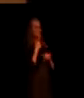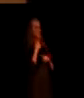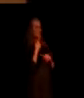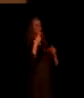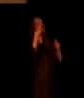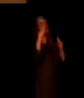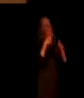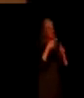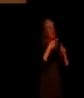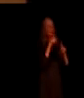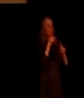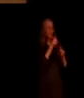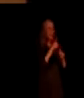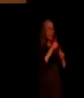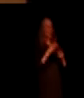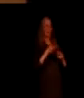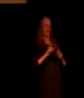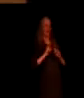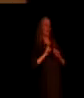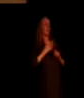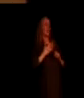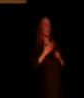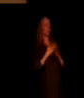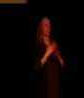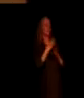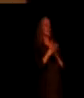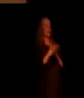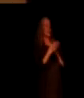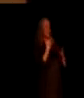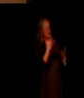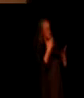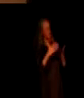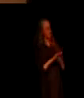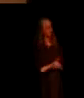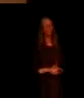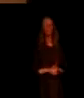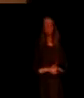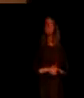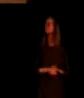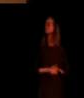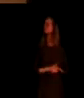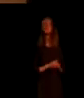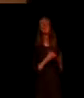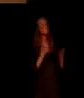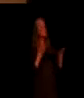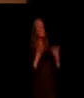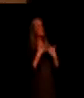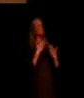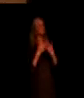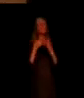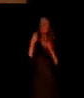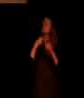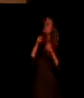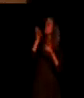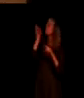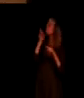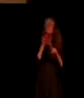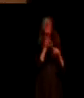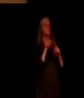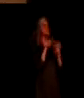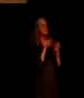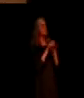Reagan made my career. And so in that document,